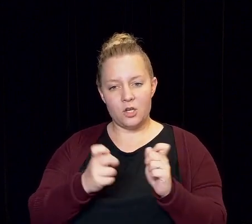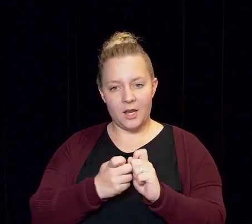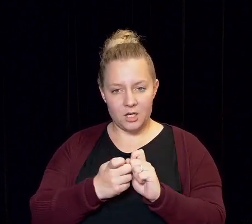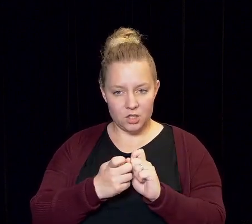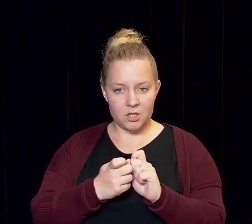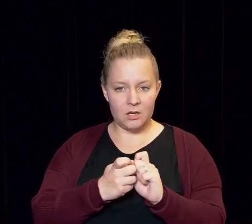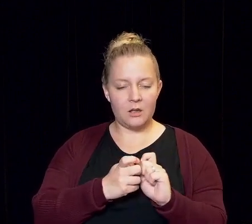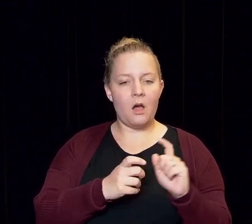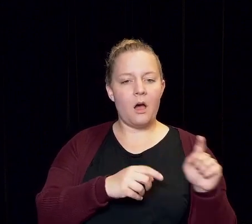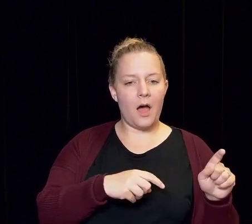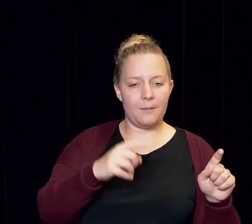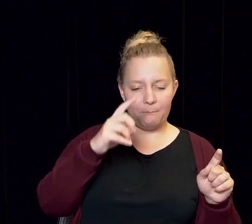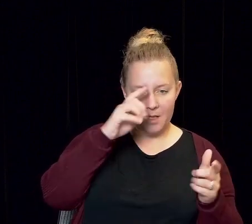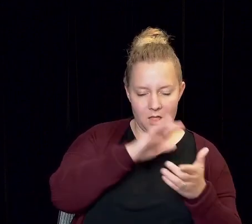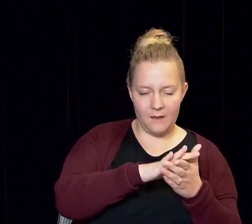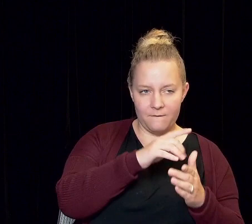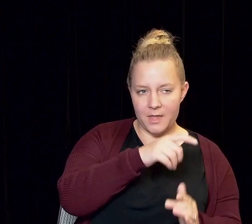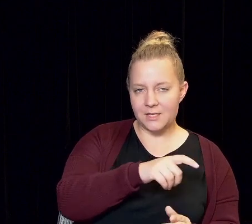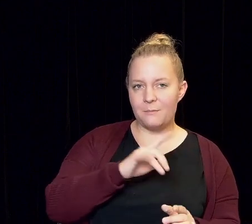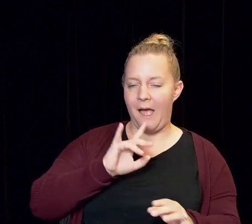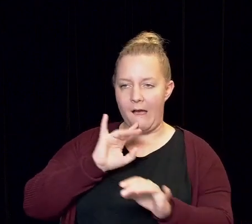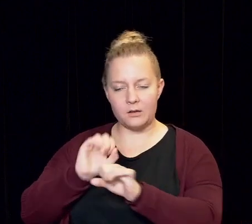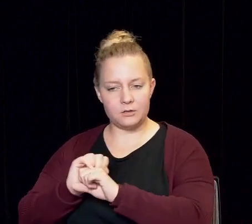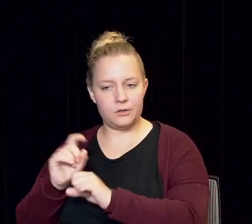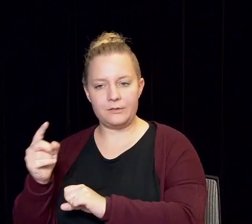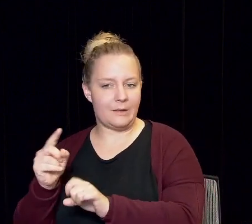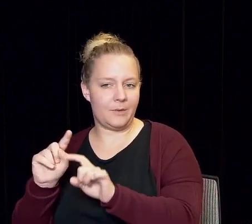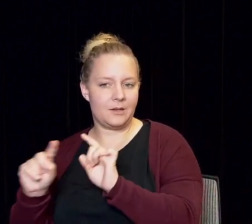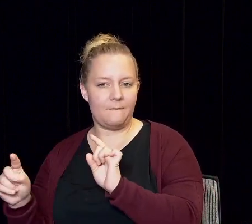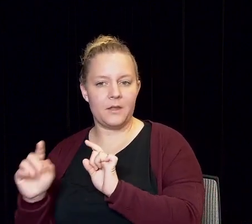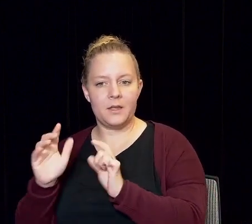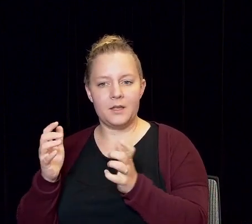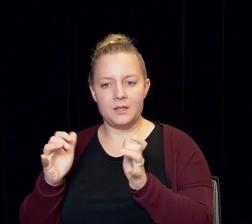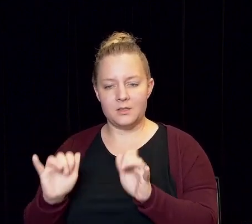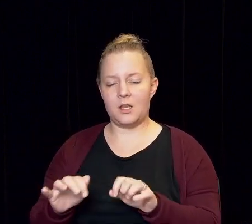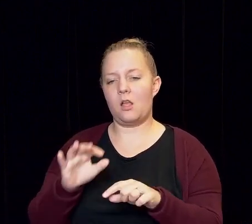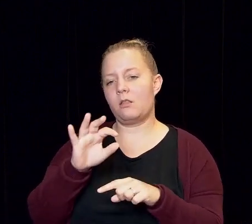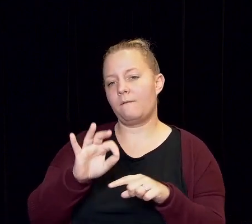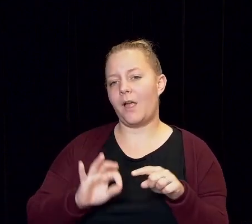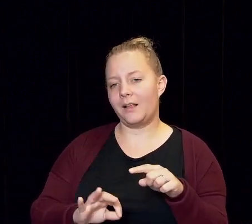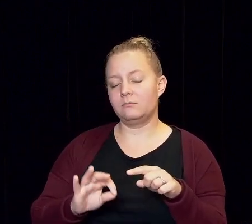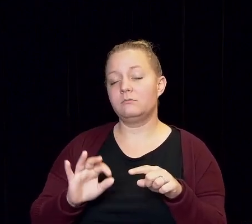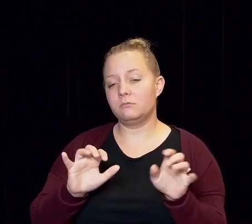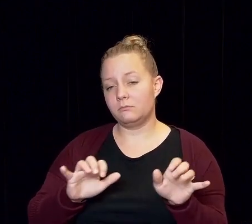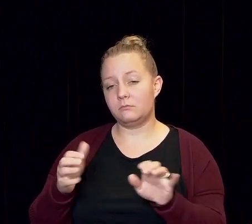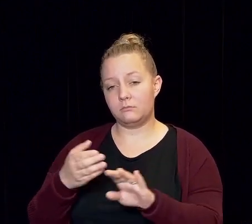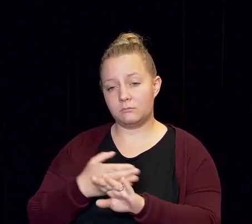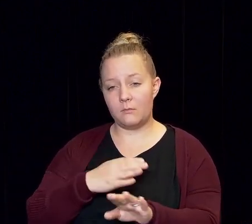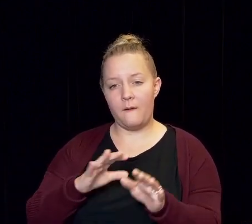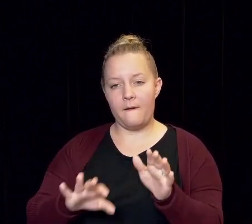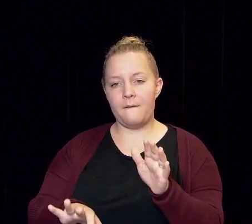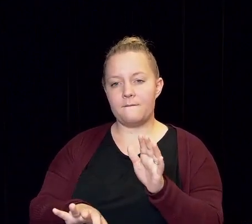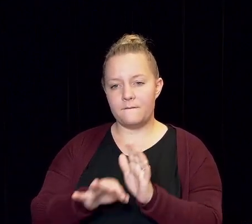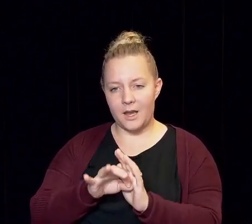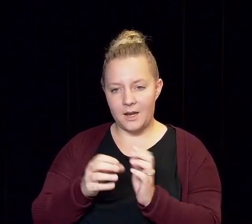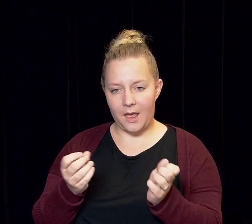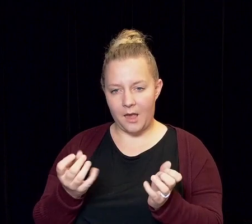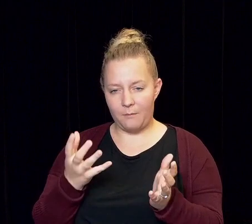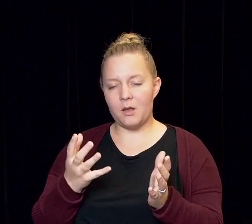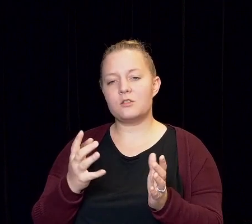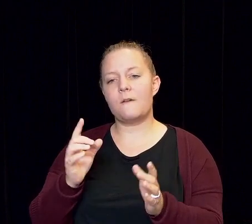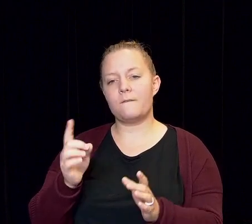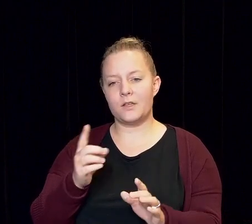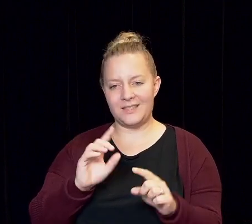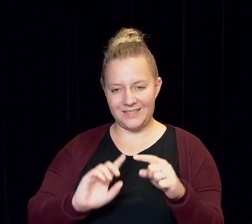in reality, there's something else. And you're going to still put it over in a fraction like we did. So you're going to find the amount first, but